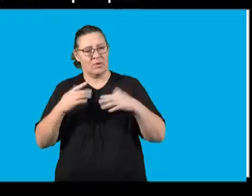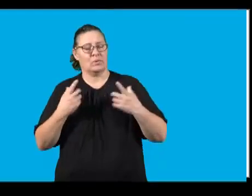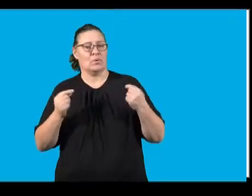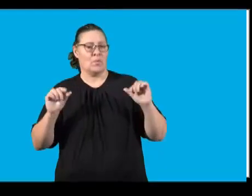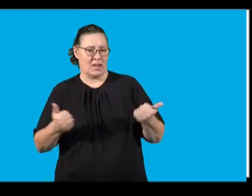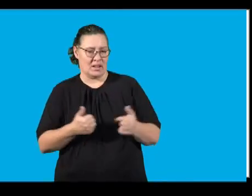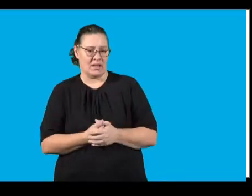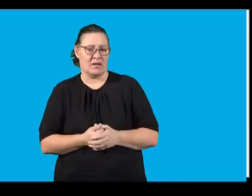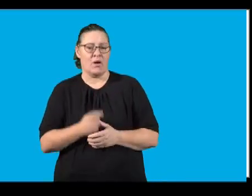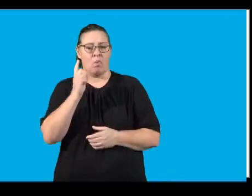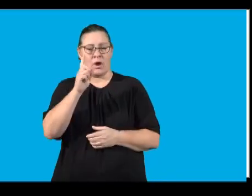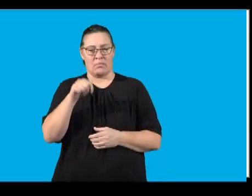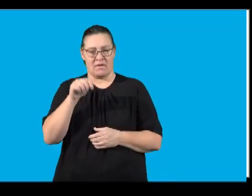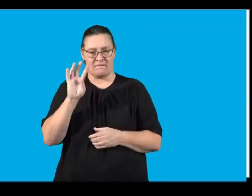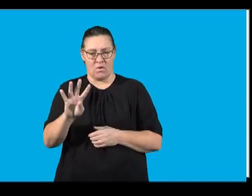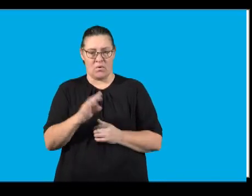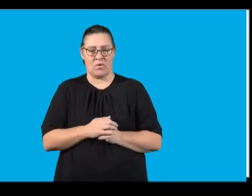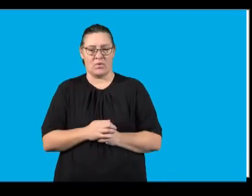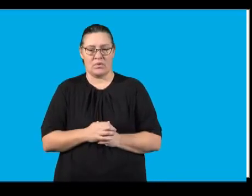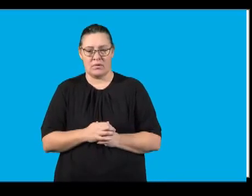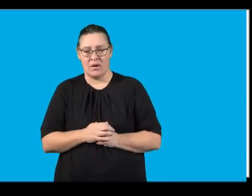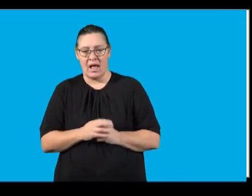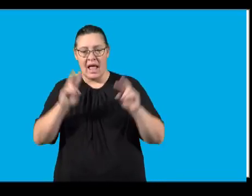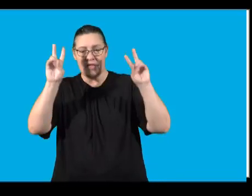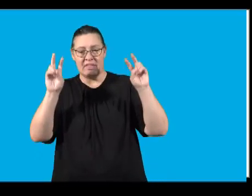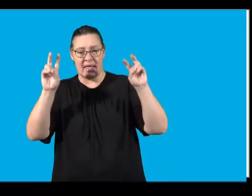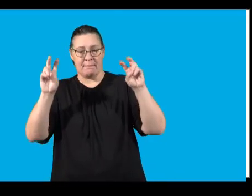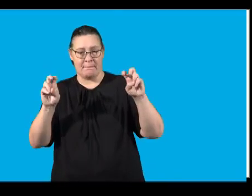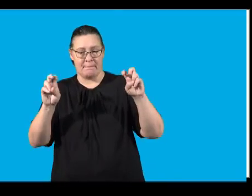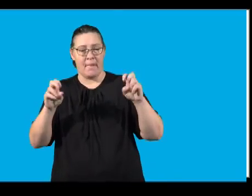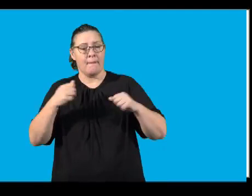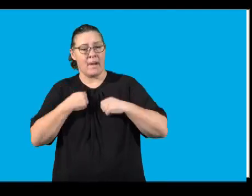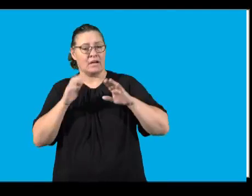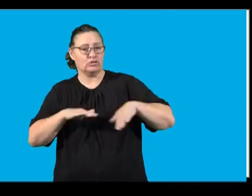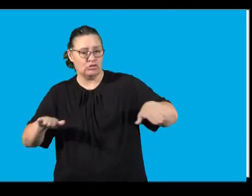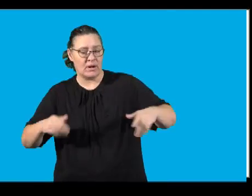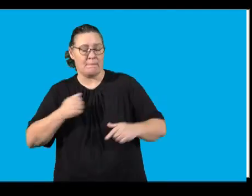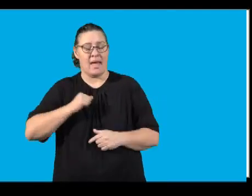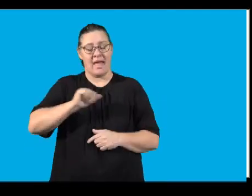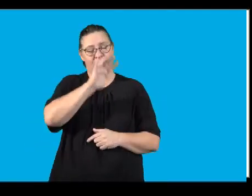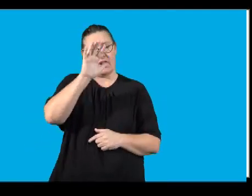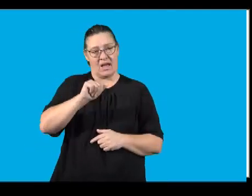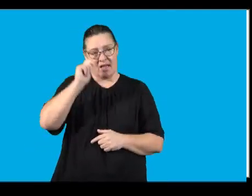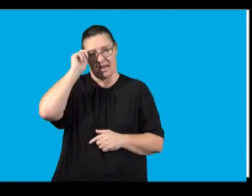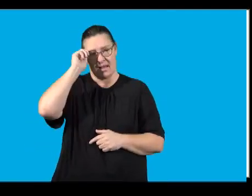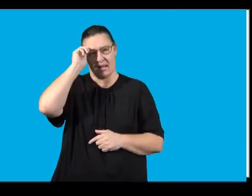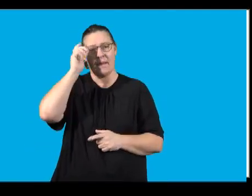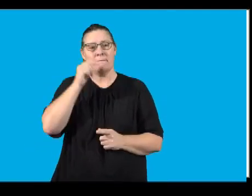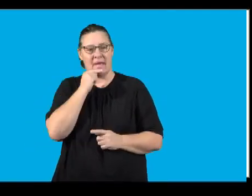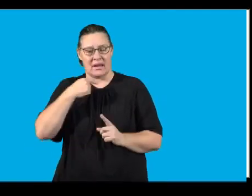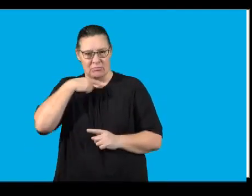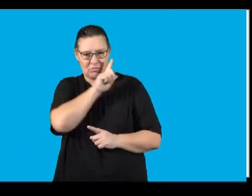We are doing quite well. 1.4. One of the themes in My Children, My Africa,